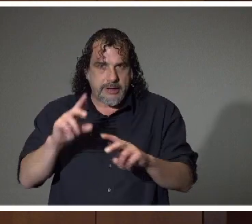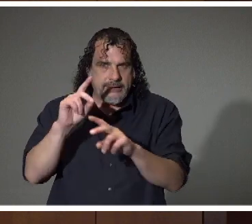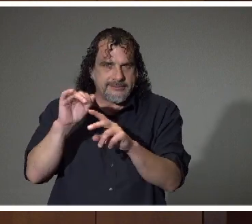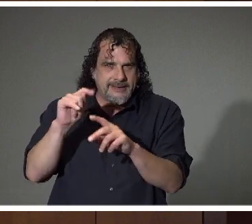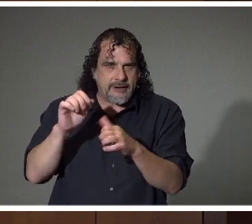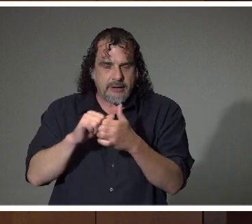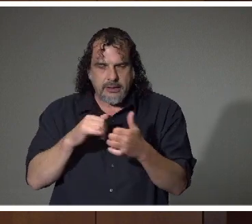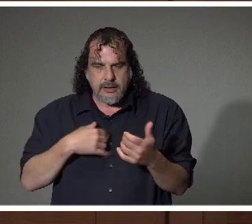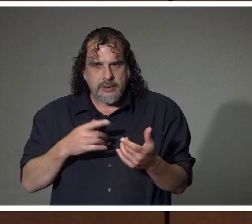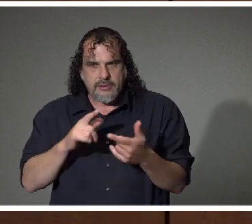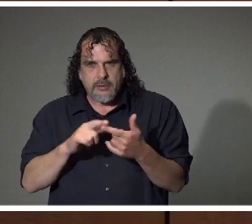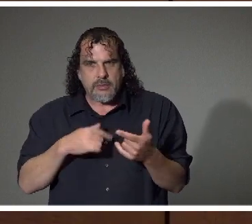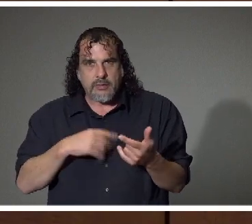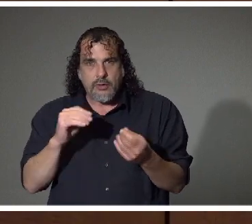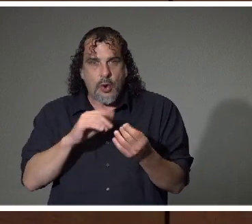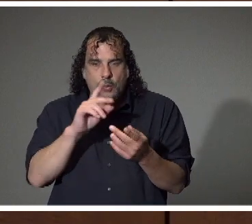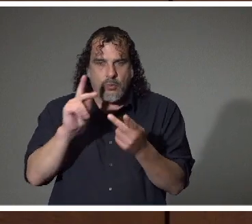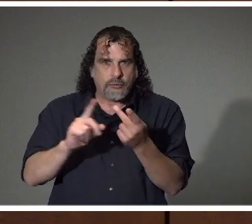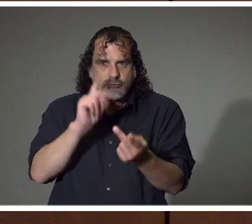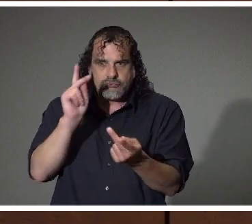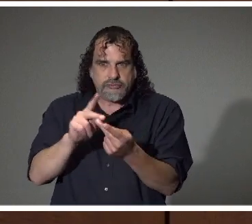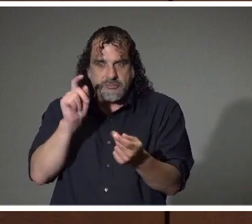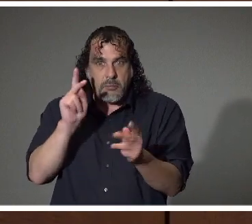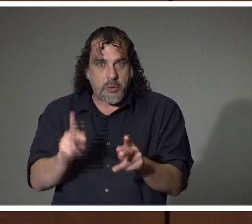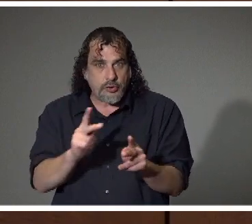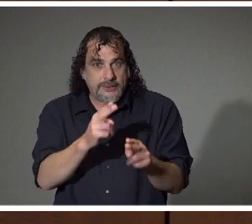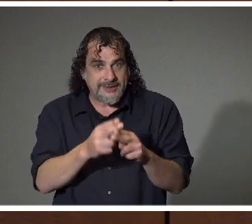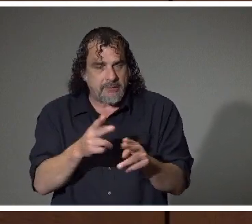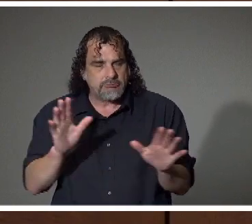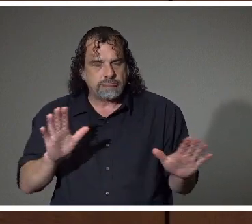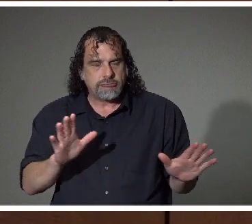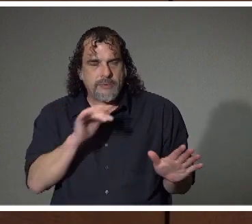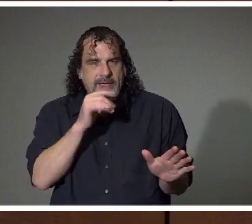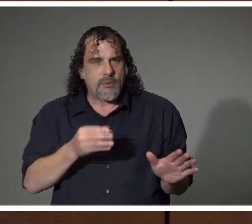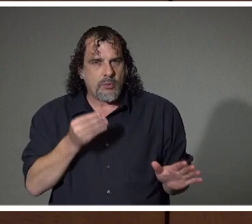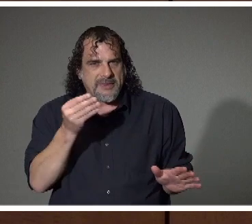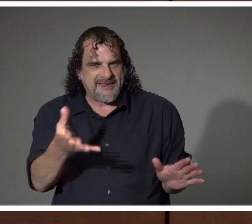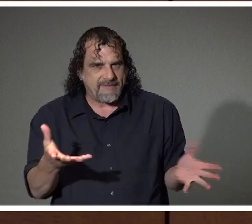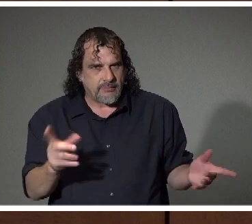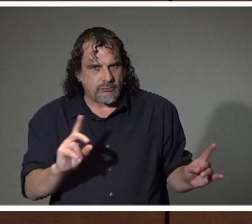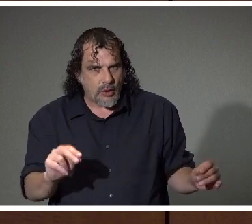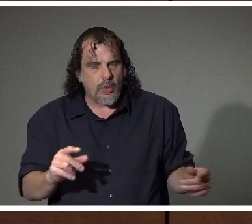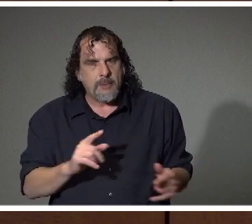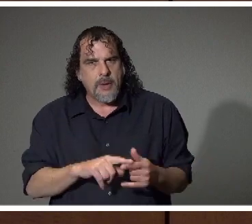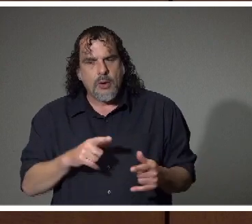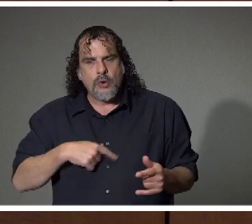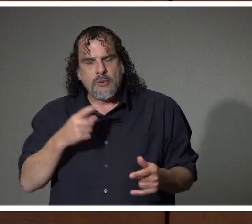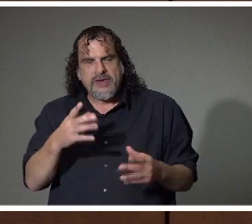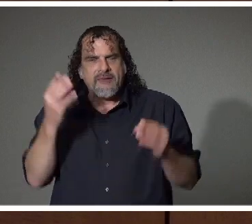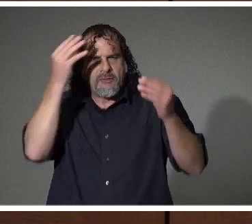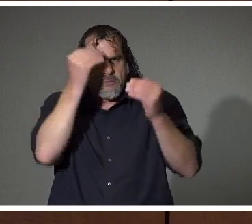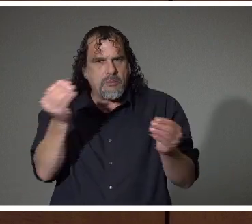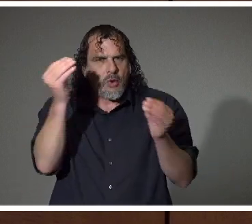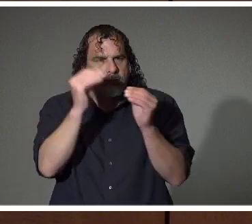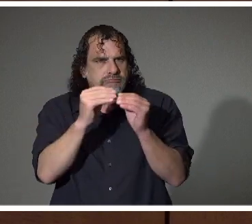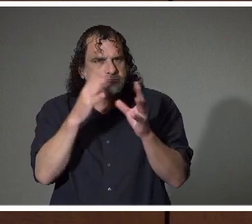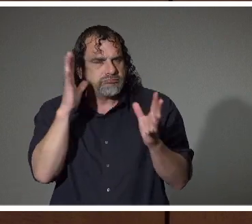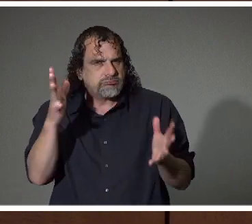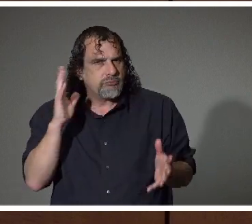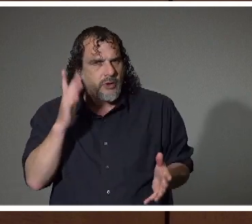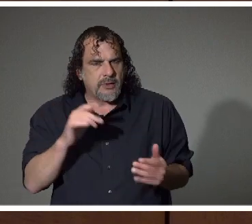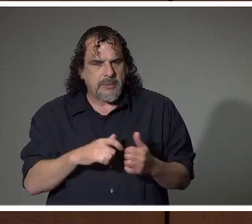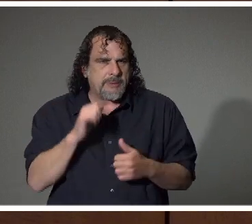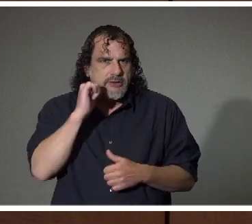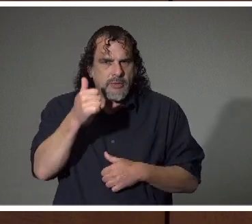identity is likely to be released. So you will be seeing information published in that regard very, very soon. I would expect even tomorrow, putting